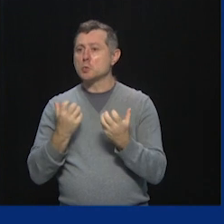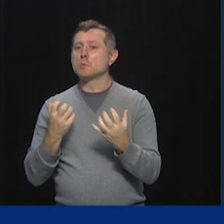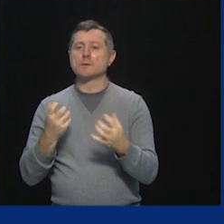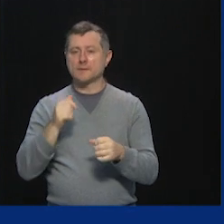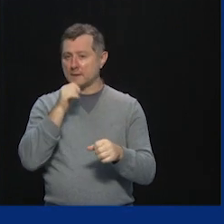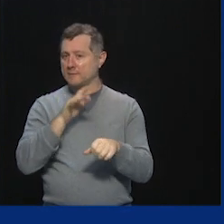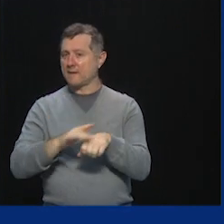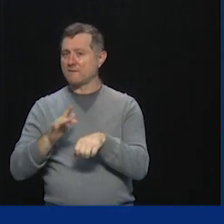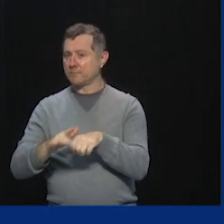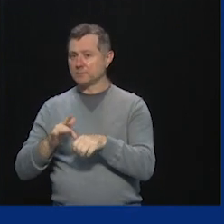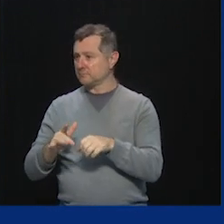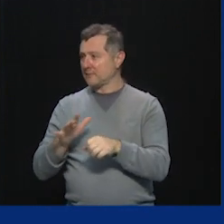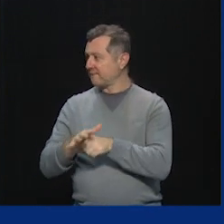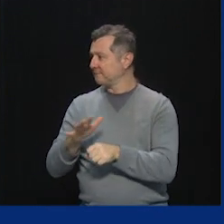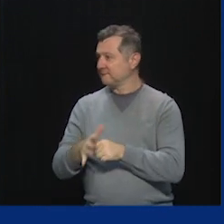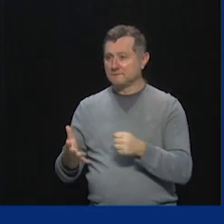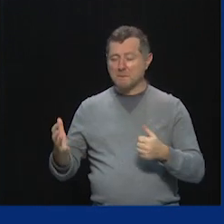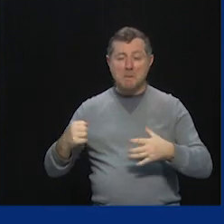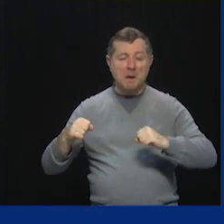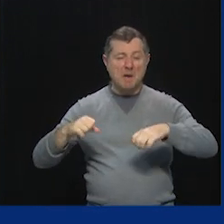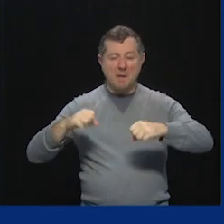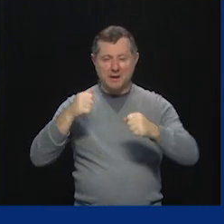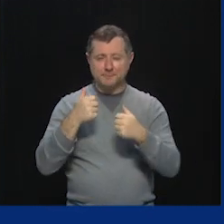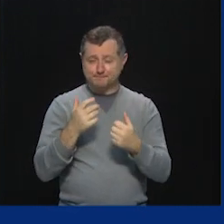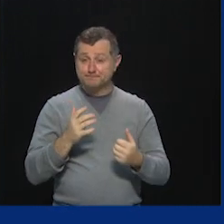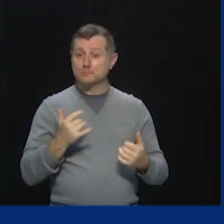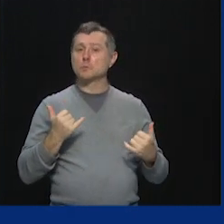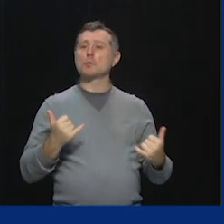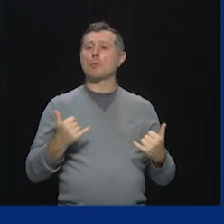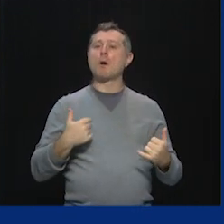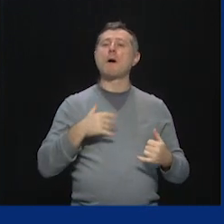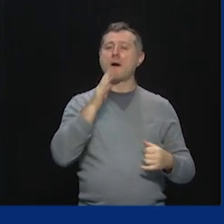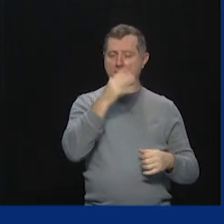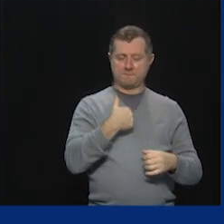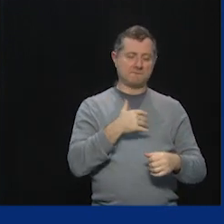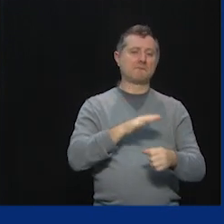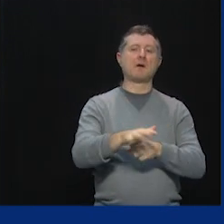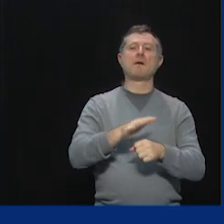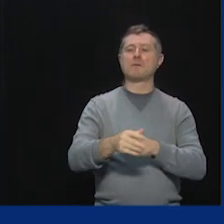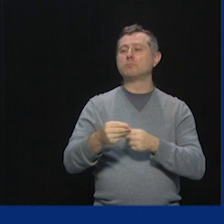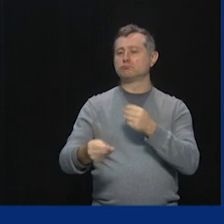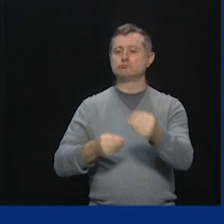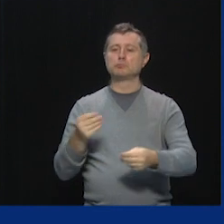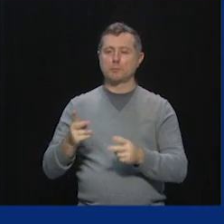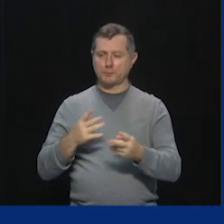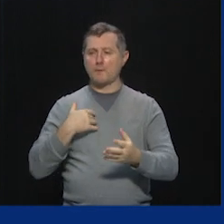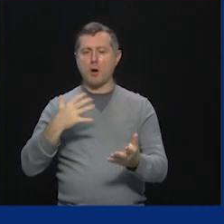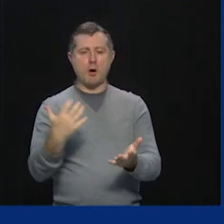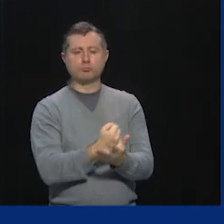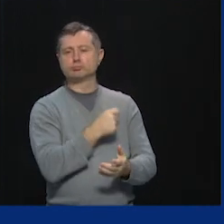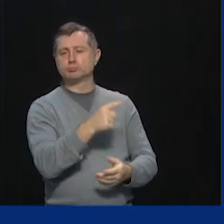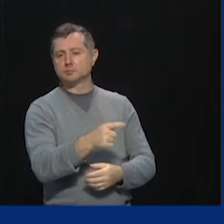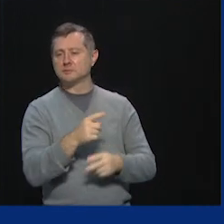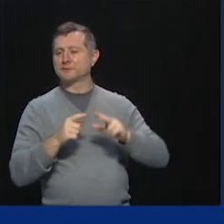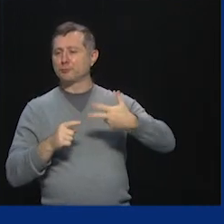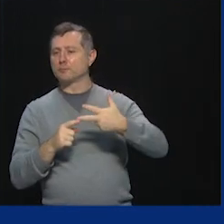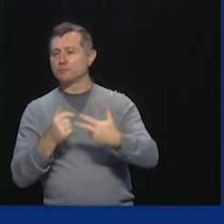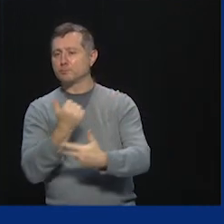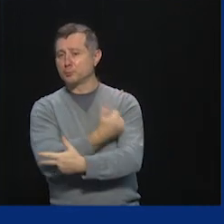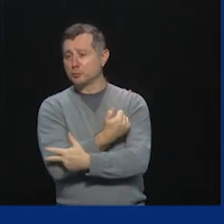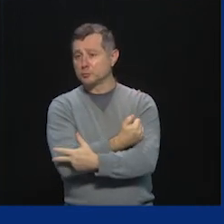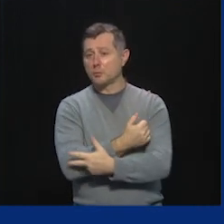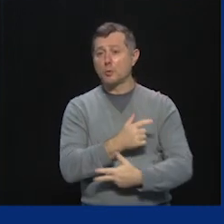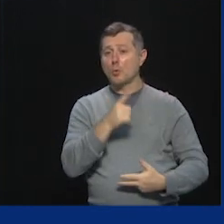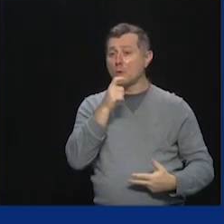dynamic right now. There will be plenty of vaccines available for people to get the booster shots. Certainly the people who had them first. 8 months is the time where you need to